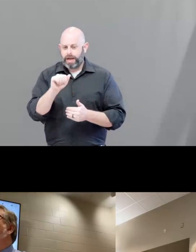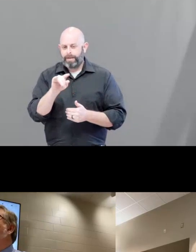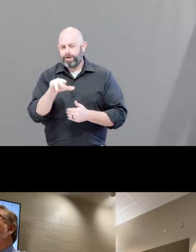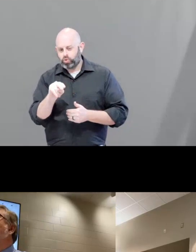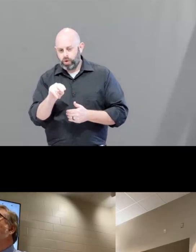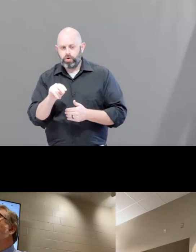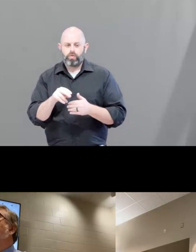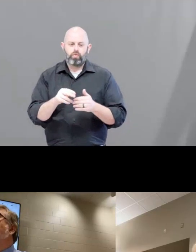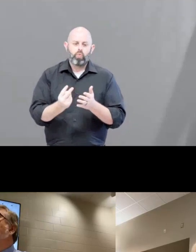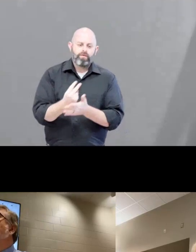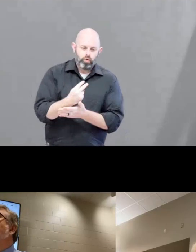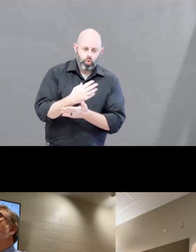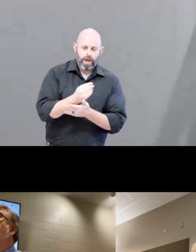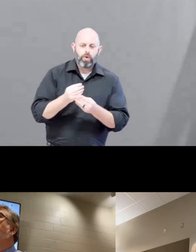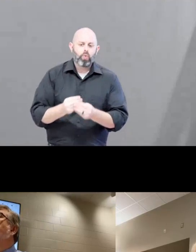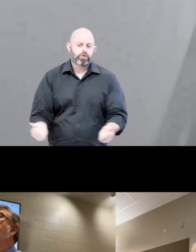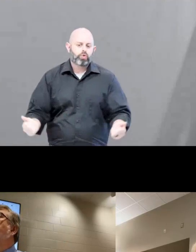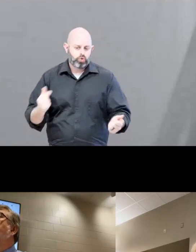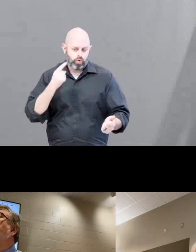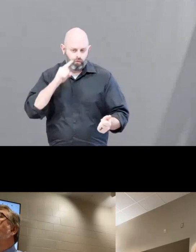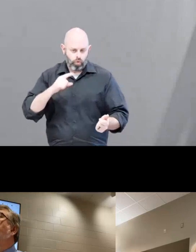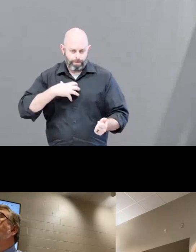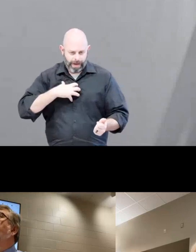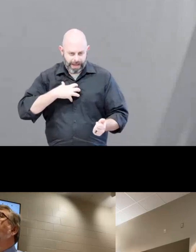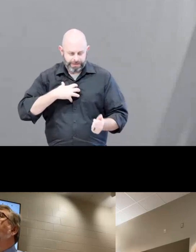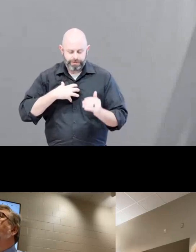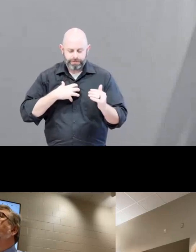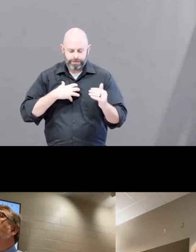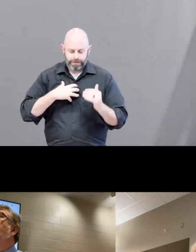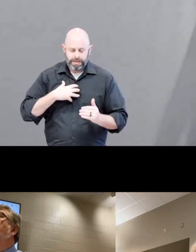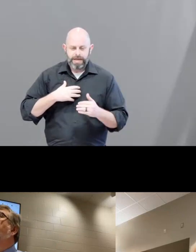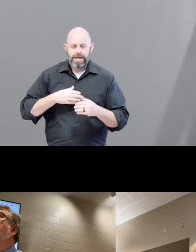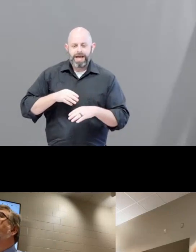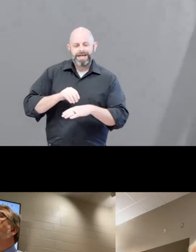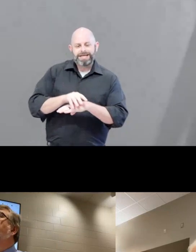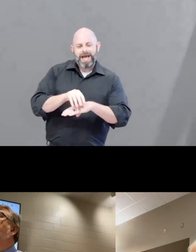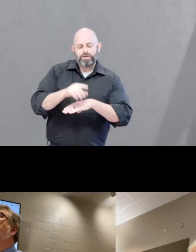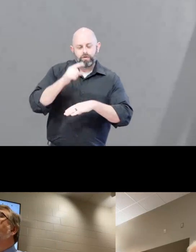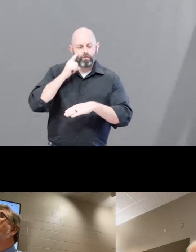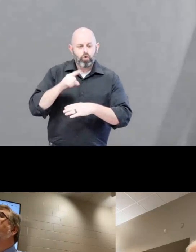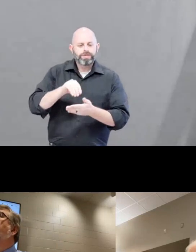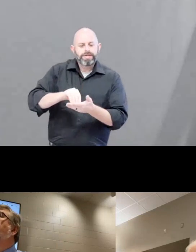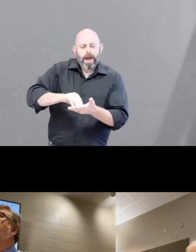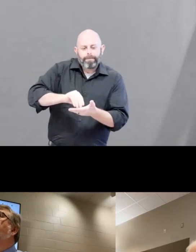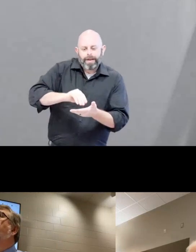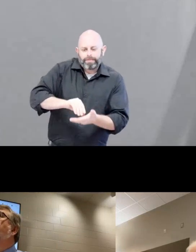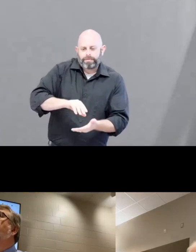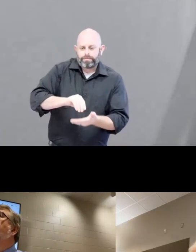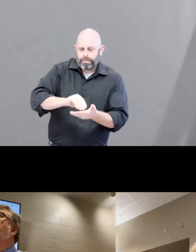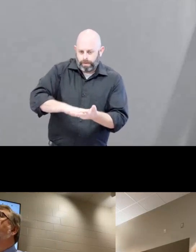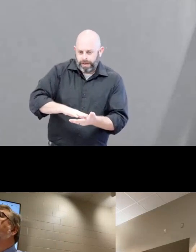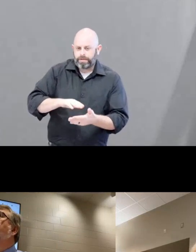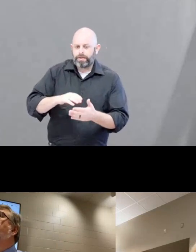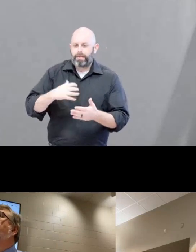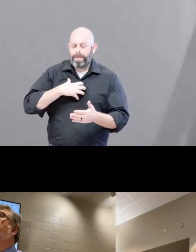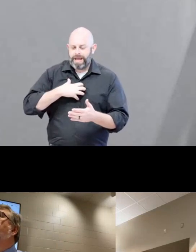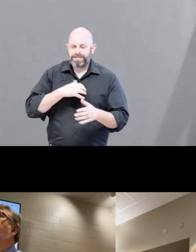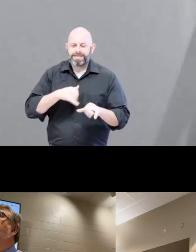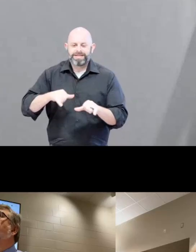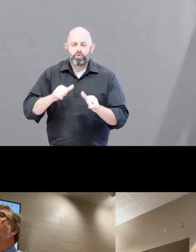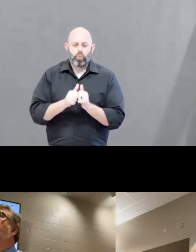and resolution for complaints, guidance for documenting complaints and response consistent with